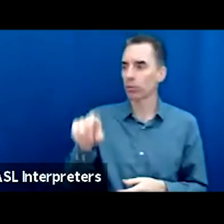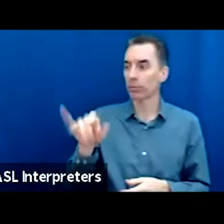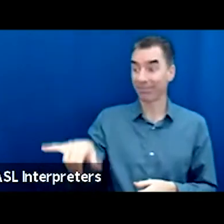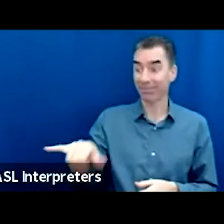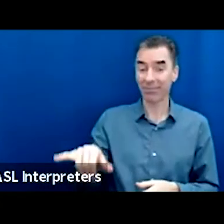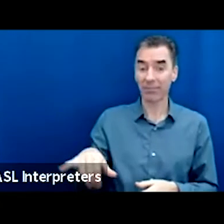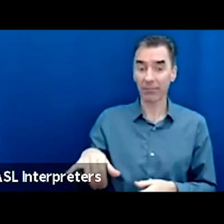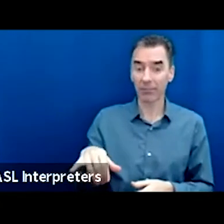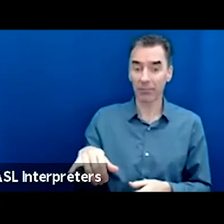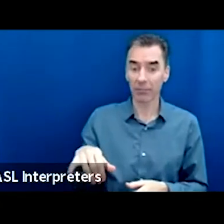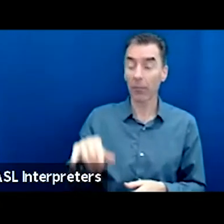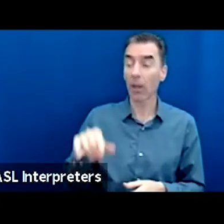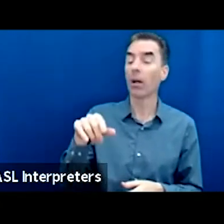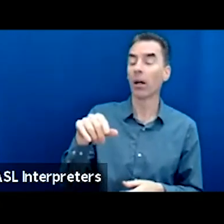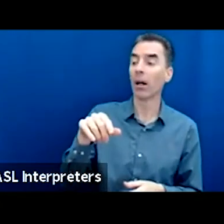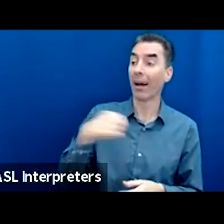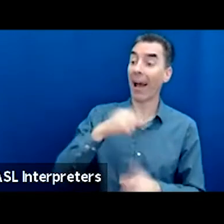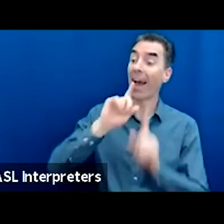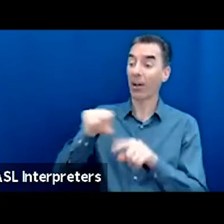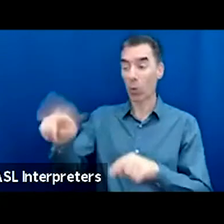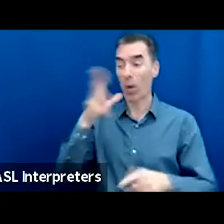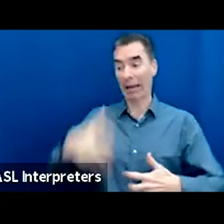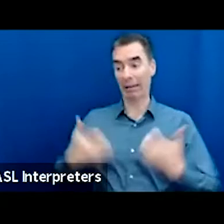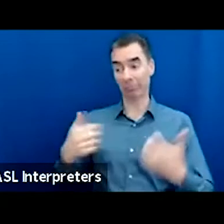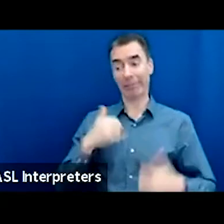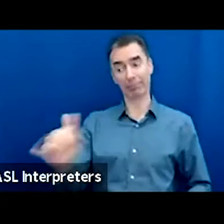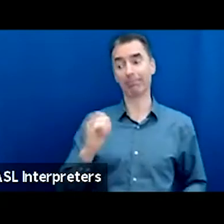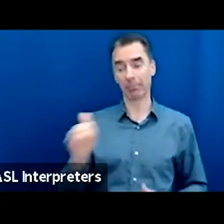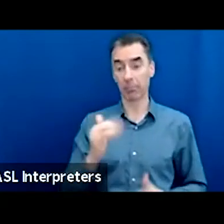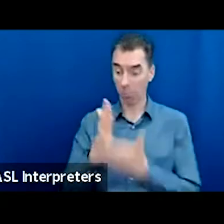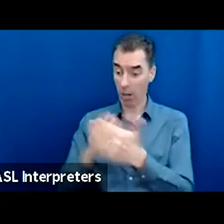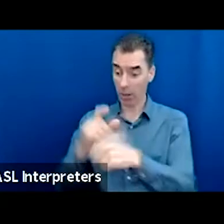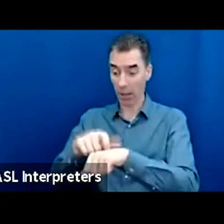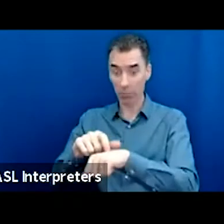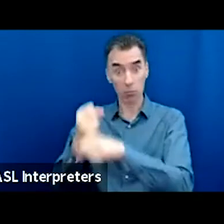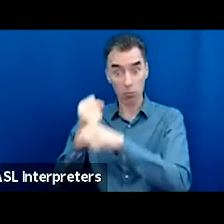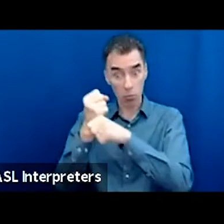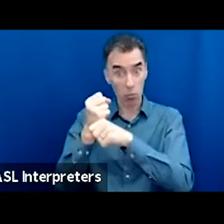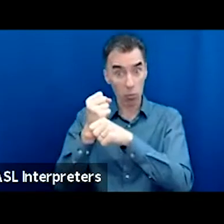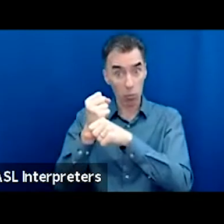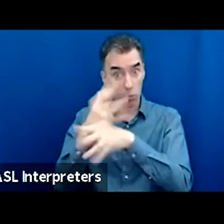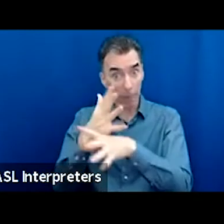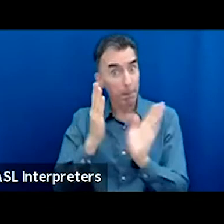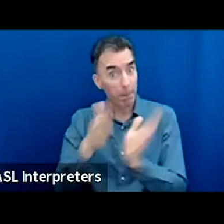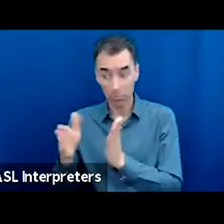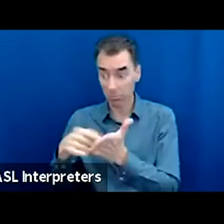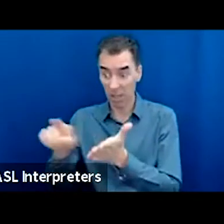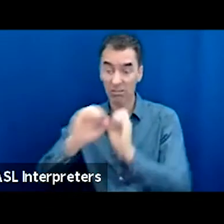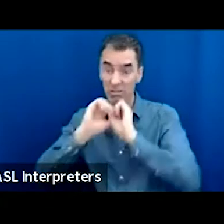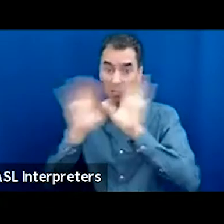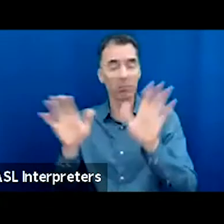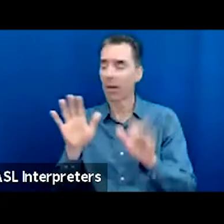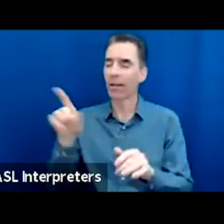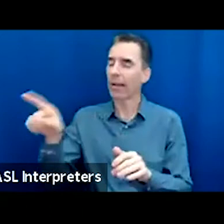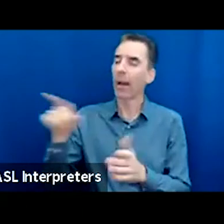make you as angry as we are. Part-time faculty are not paid for prep in any way. You are paid by unit as though